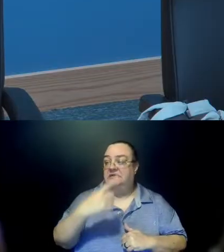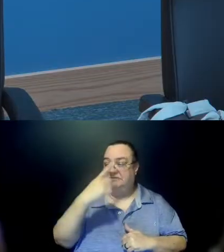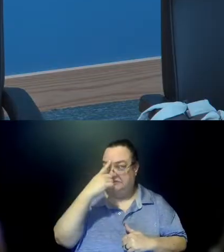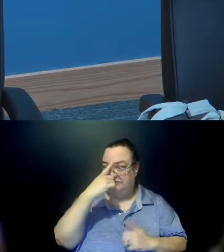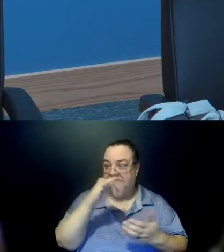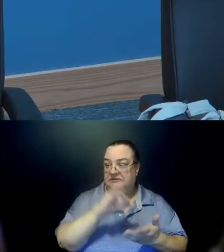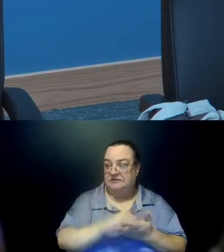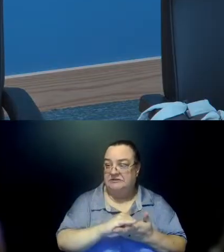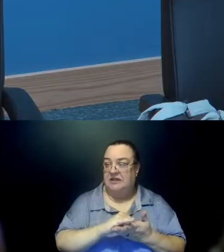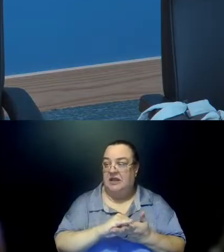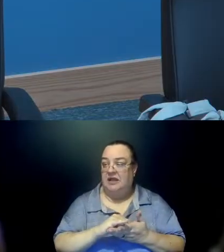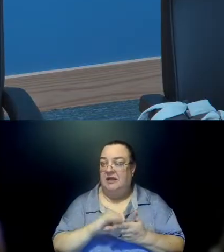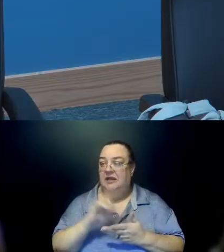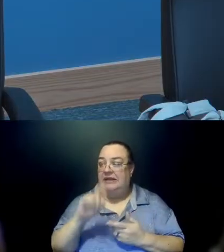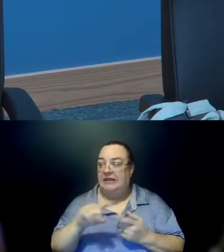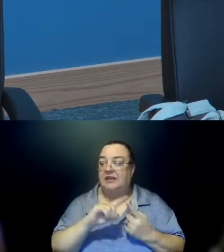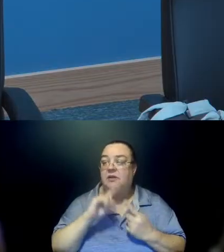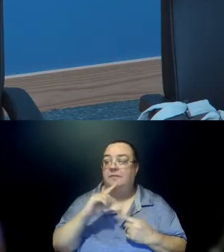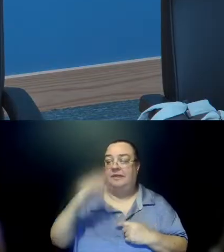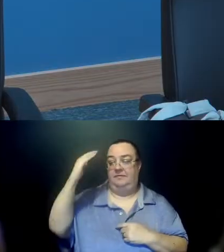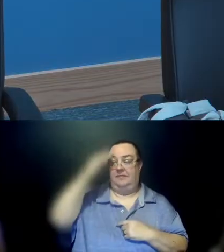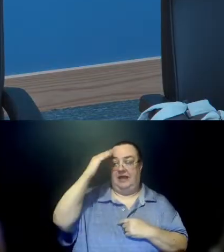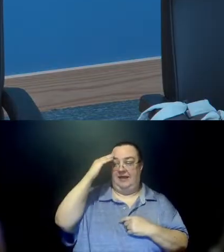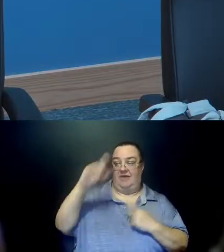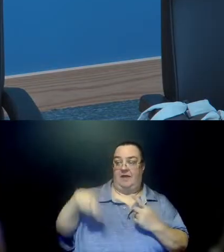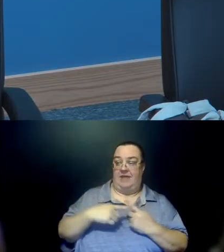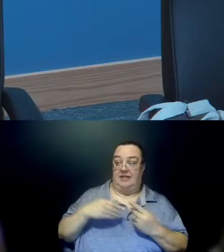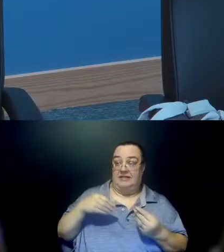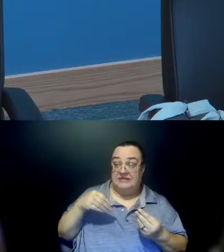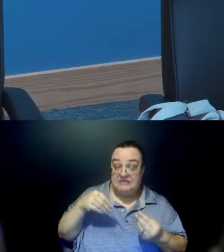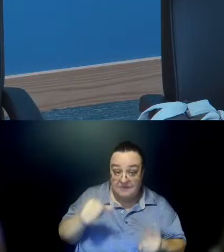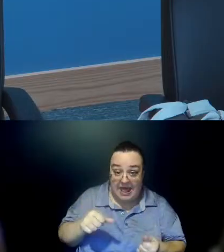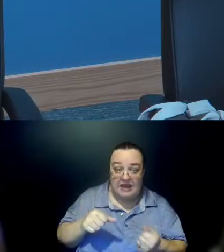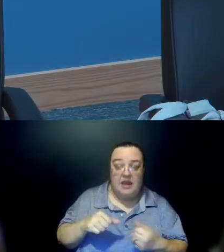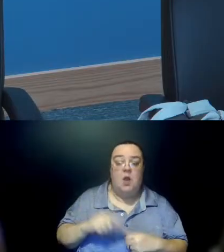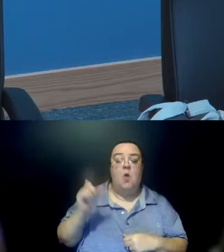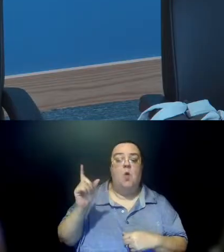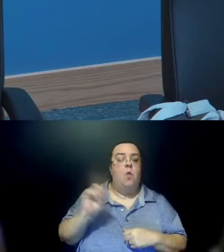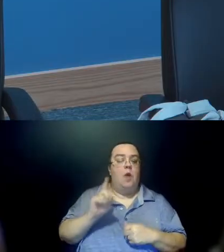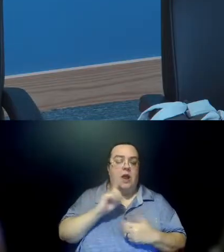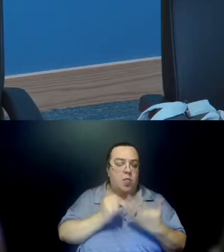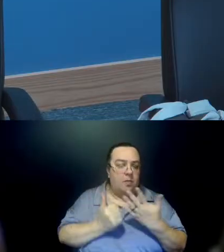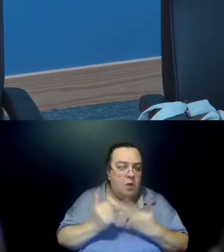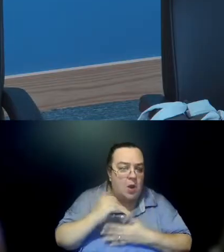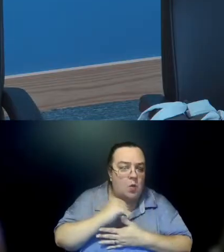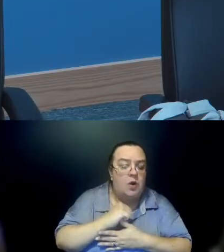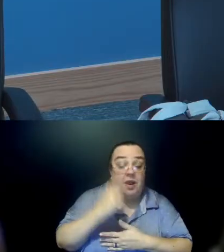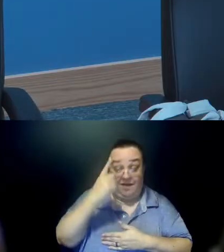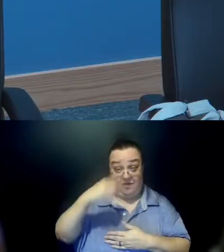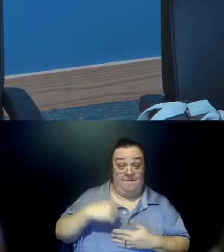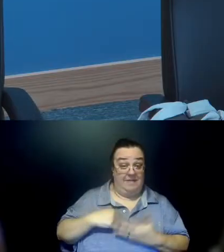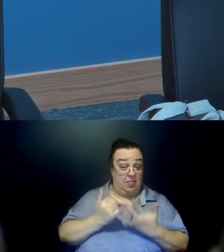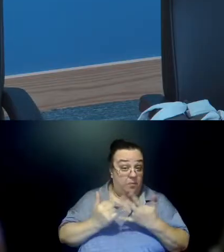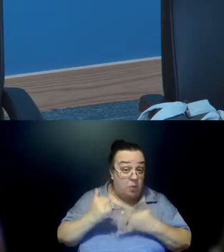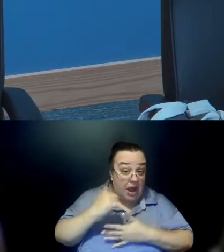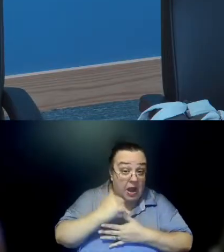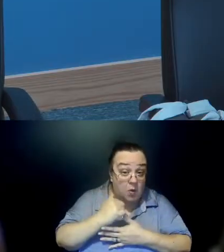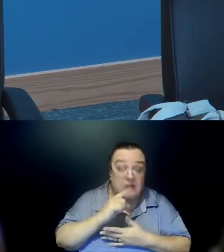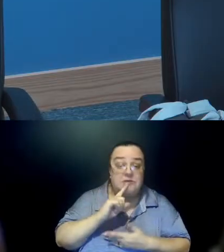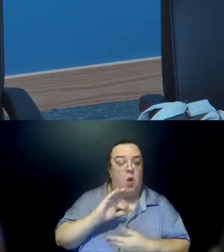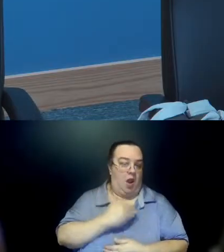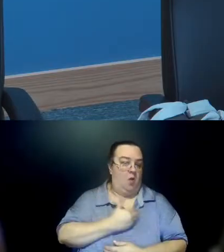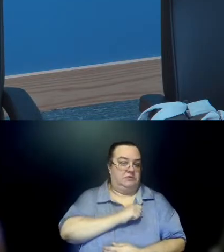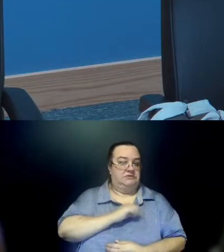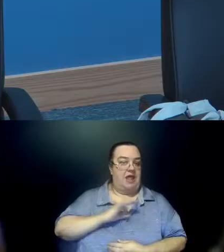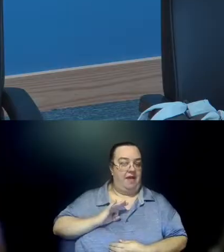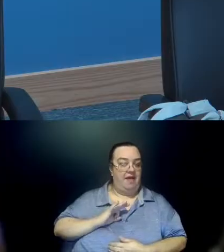to be mindful of the spending, where the priorities are. And for me, the priorities are our staff. It